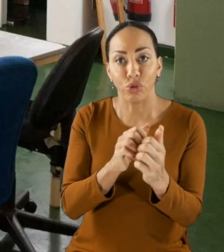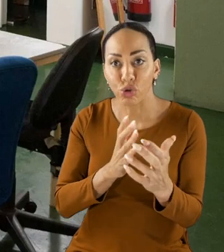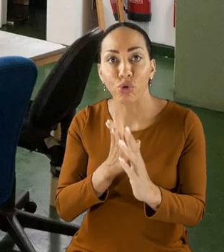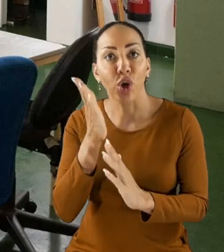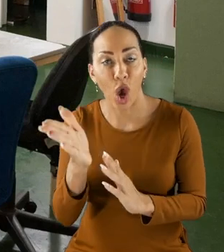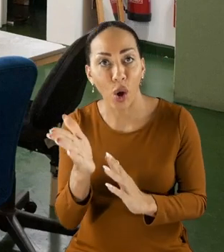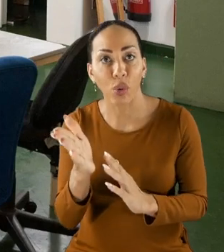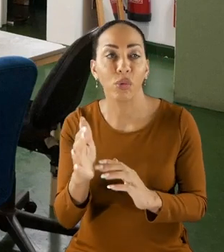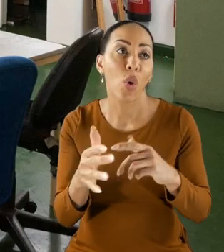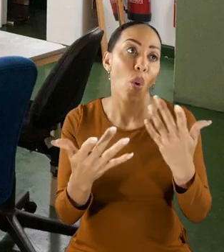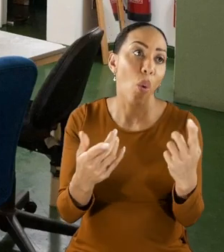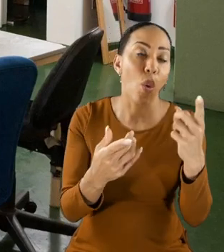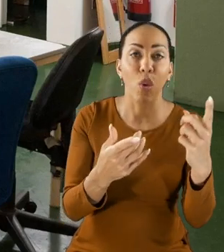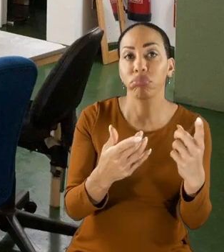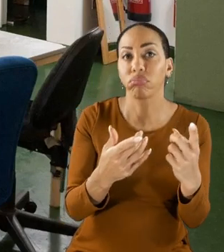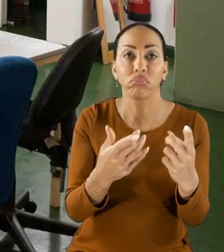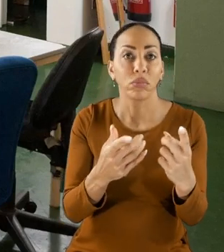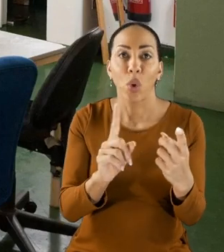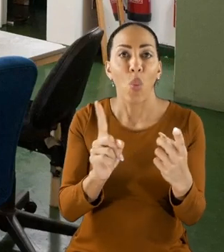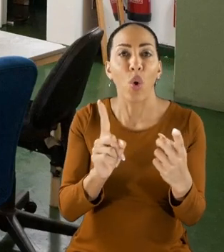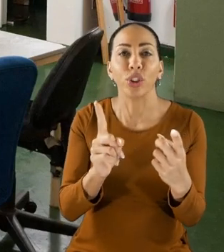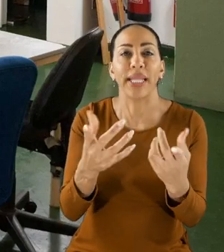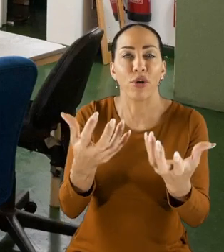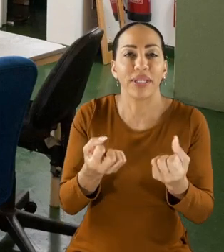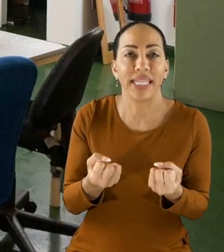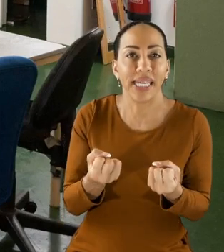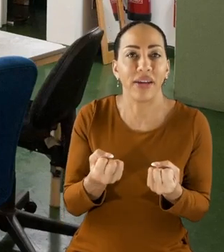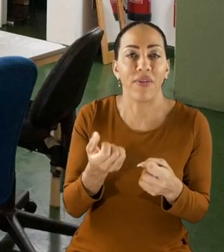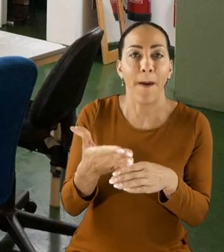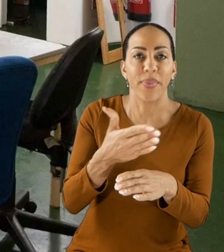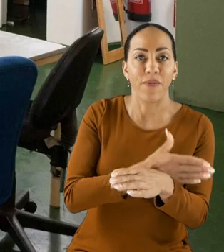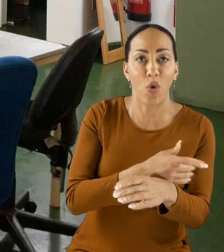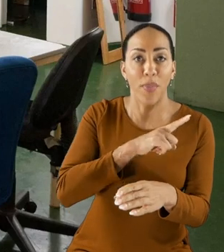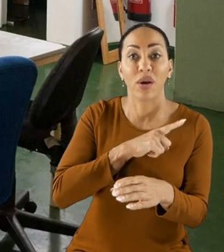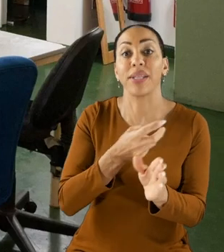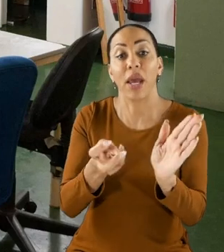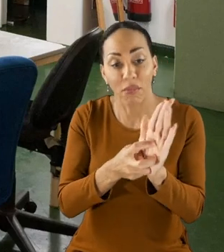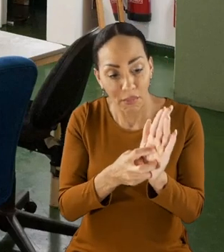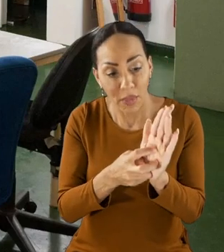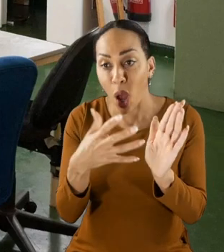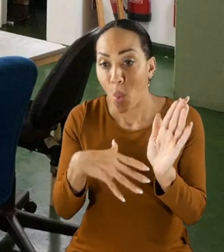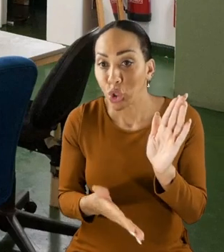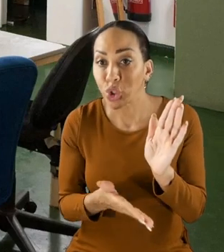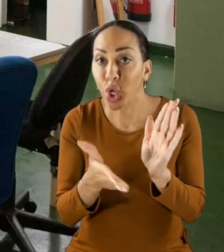although they're not. But online they could be. So what is it they start to receive before they actually get